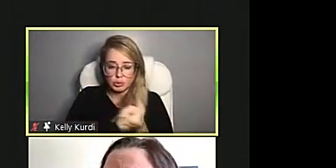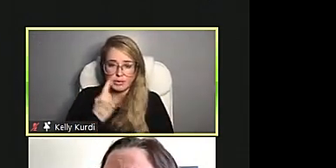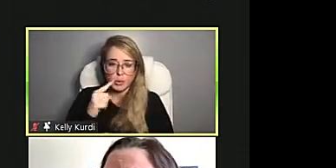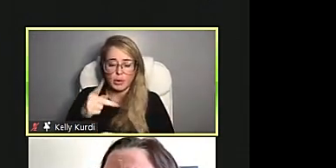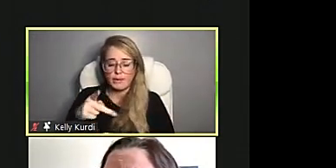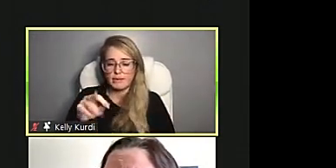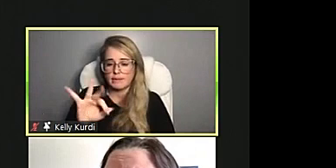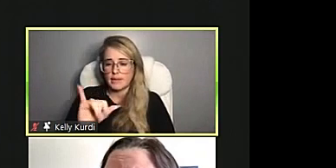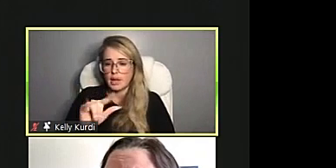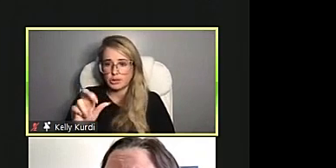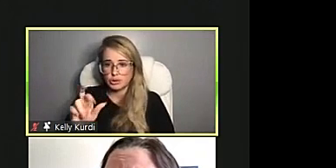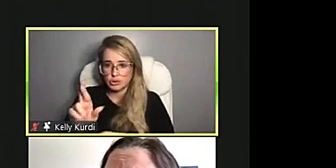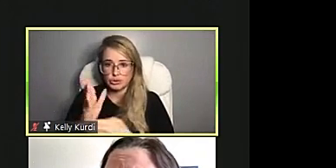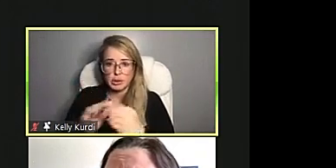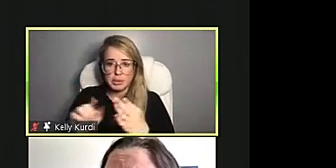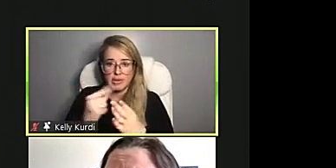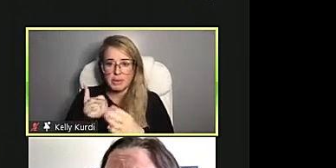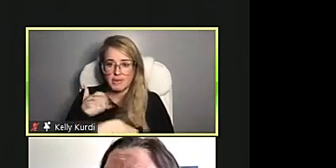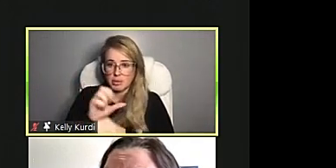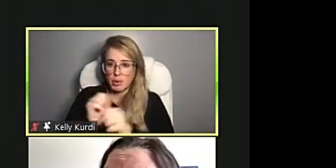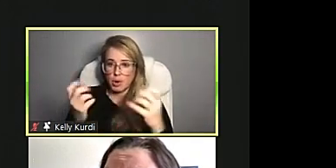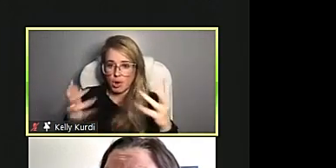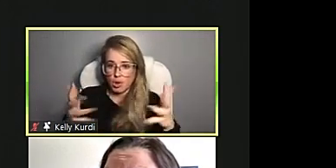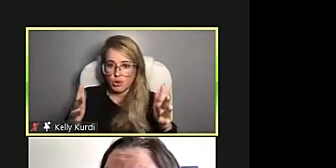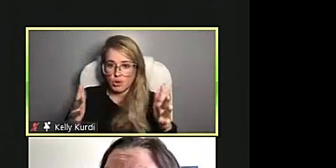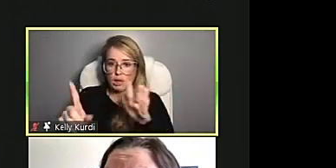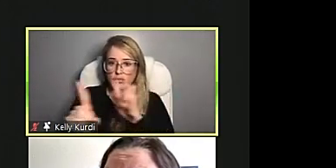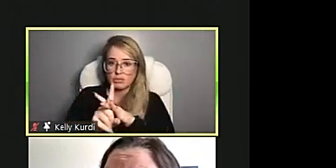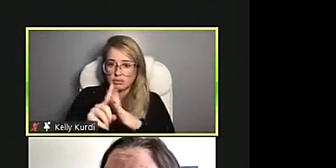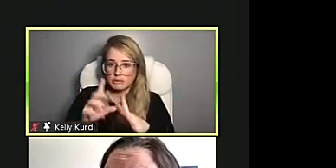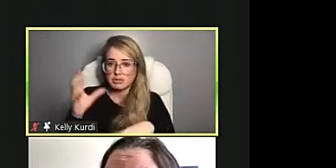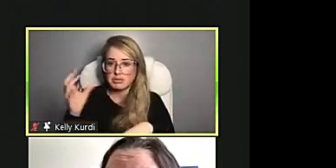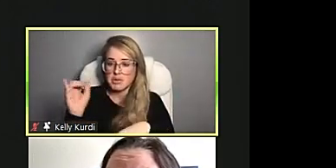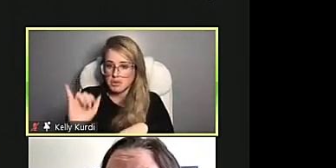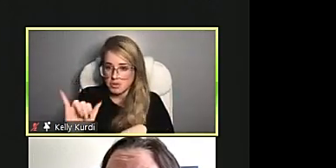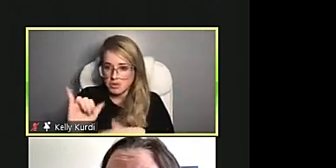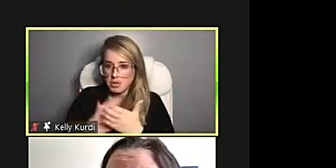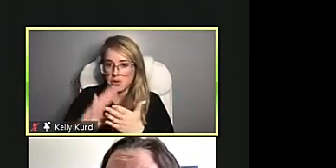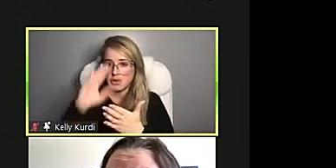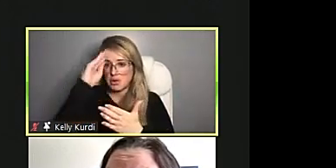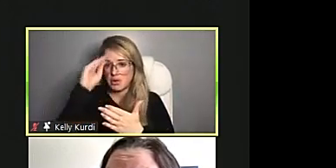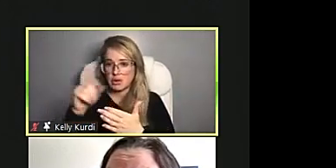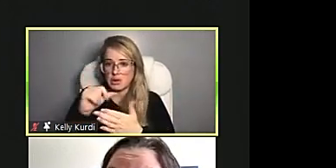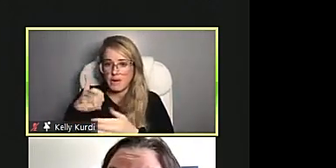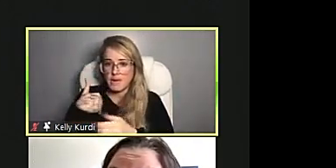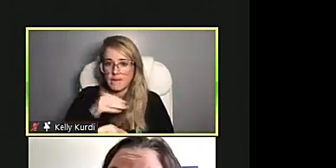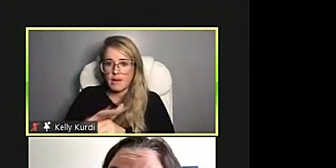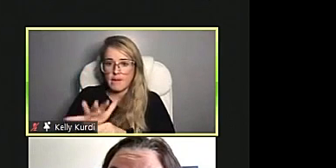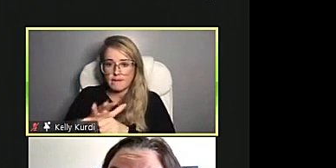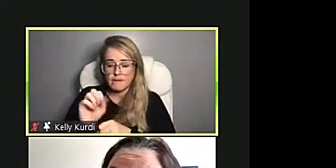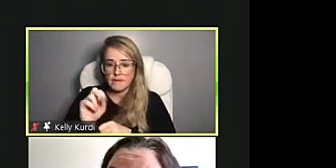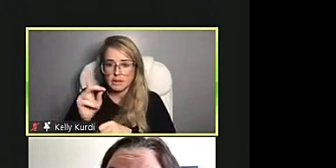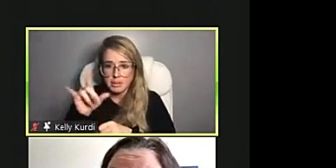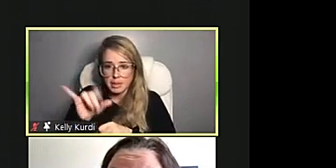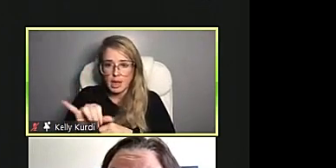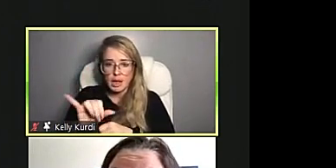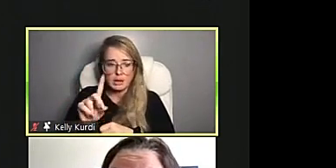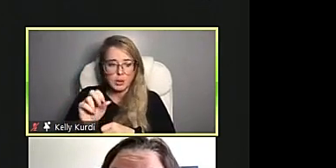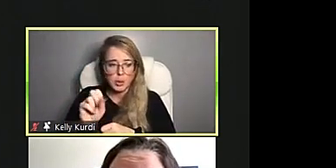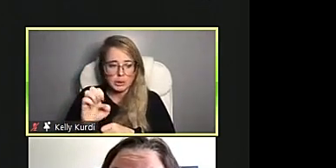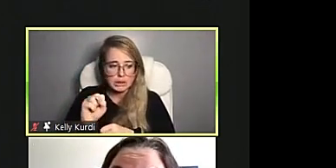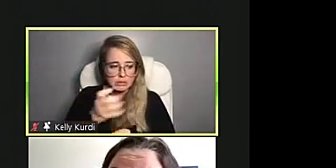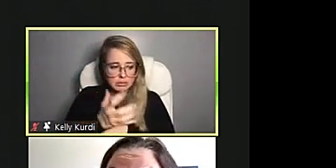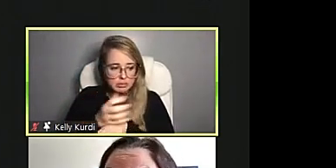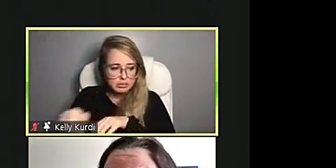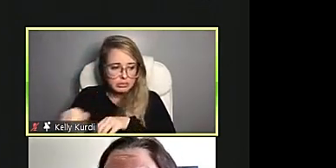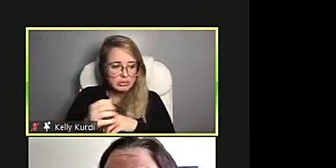vaccine. Some of them have appointments and they are showing up and learning that they don't have enough supply or they don't have any shots available.